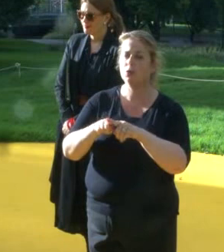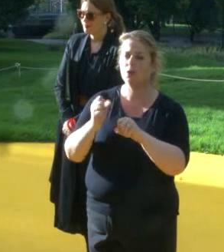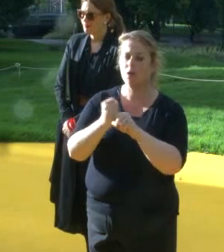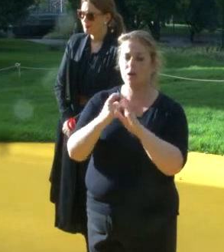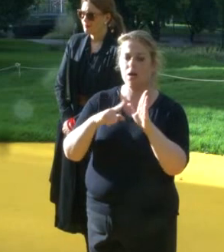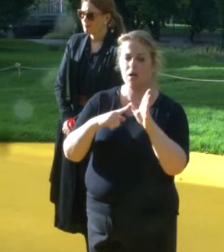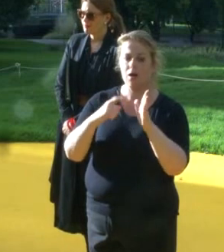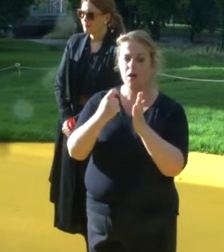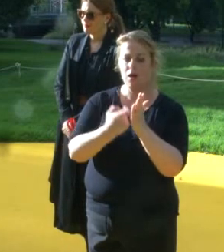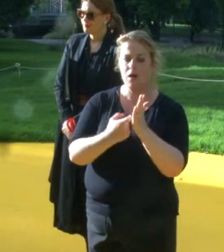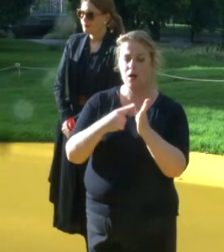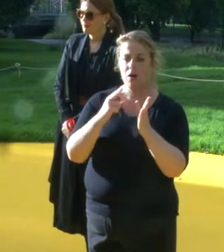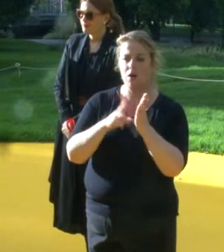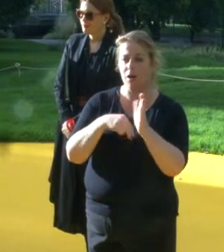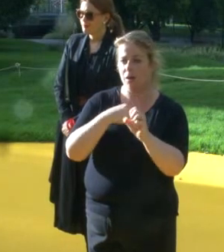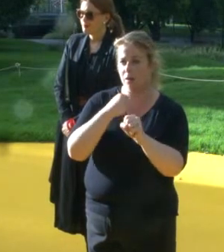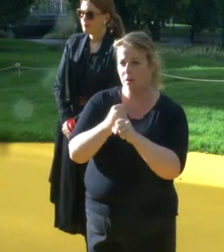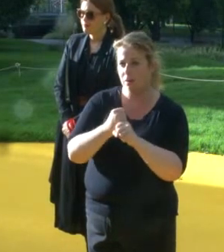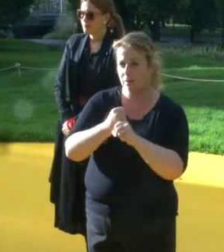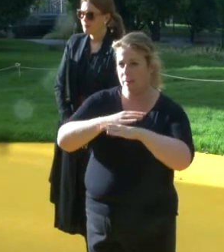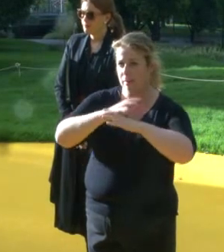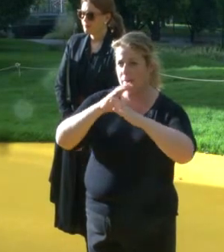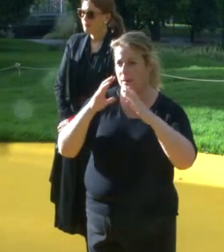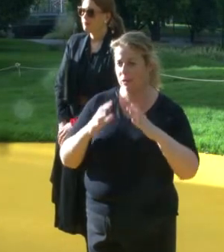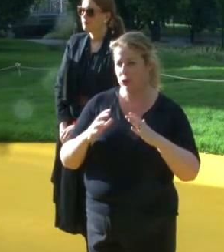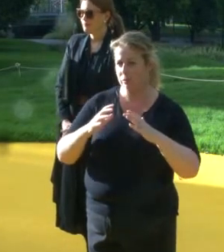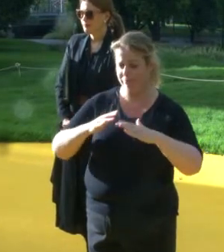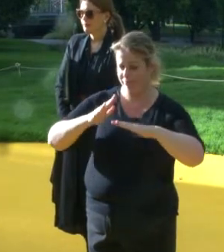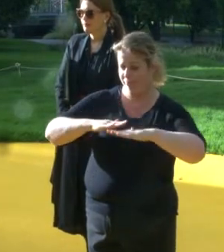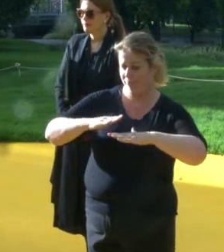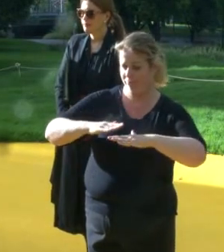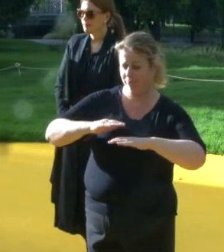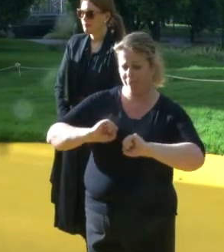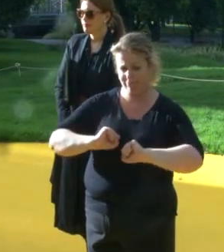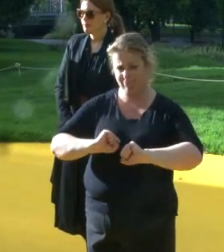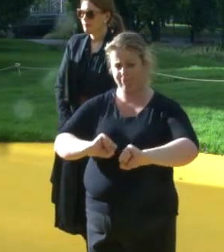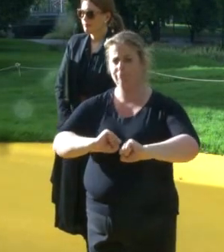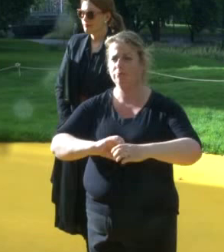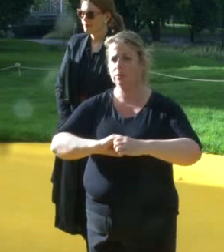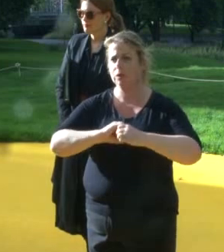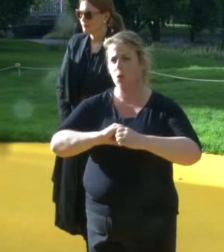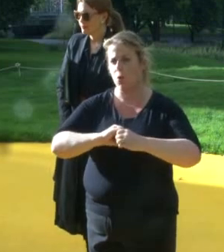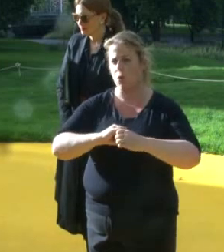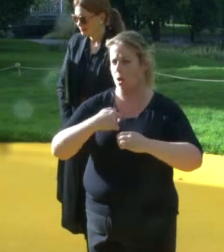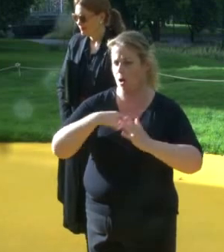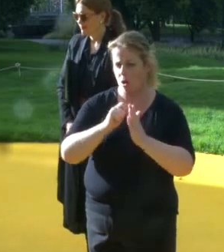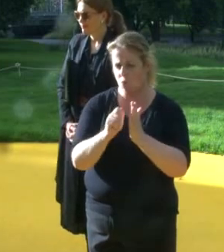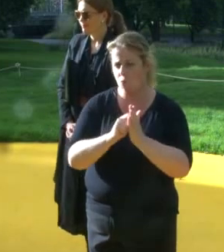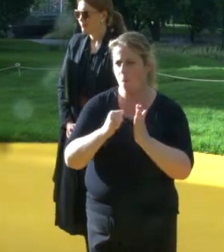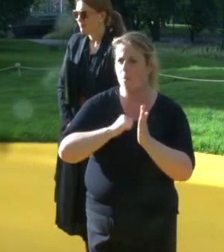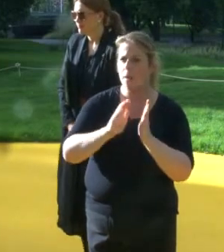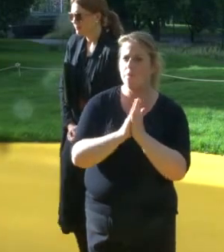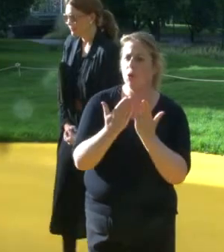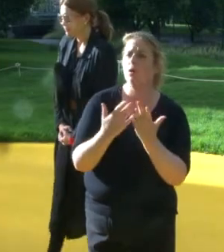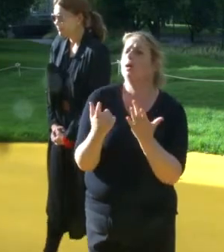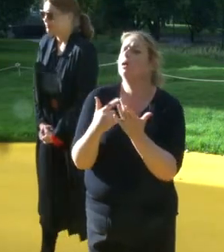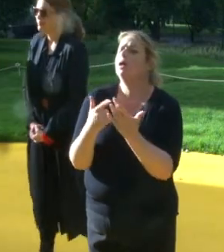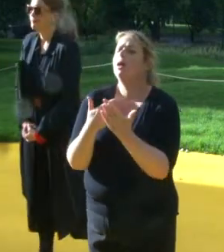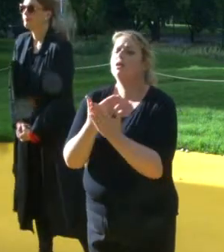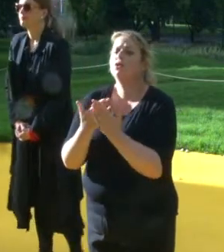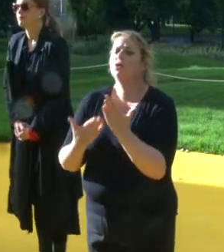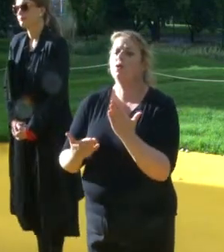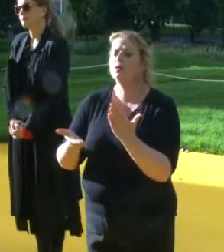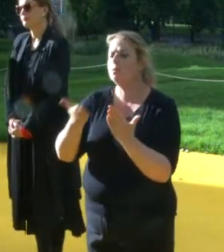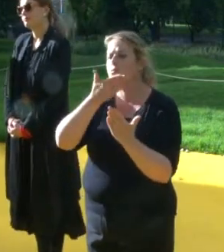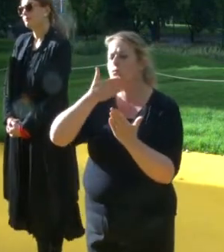Nations on whose unceded land I wrote this book and so many others on the